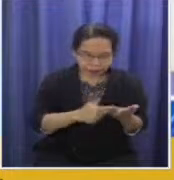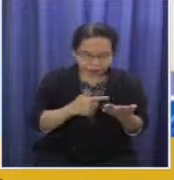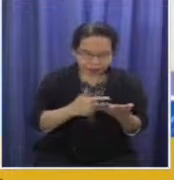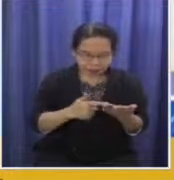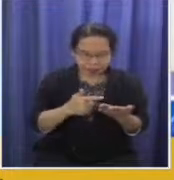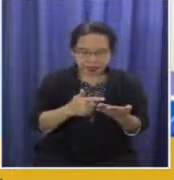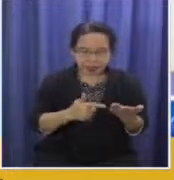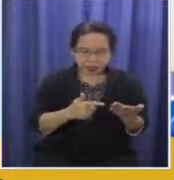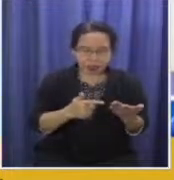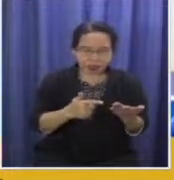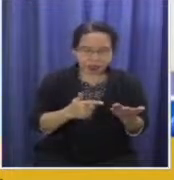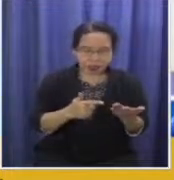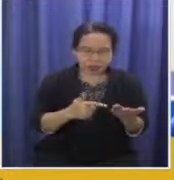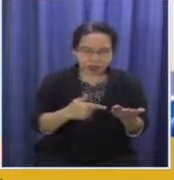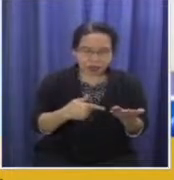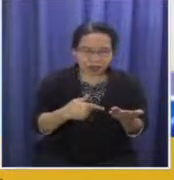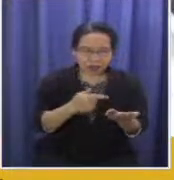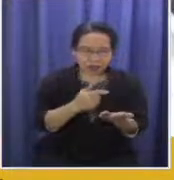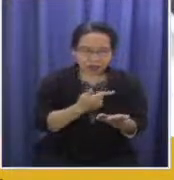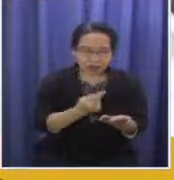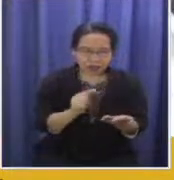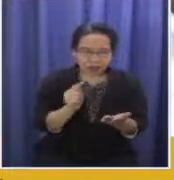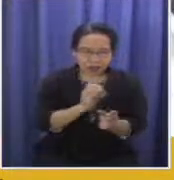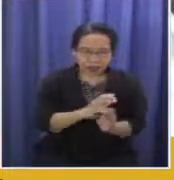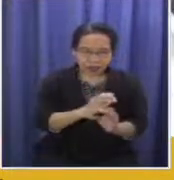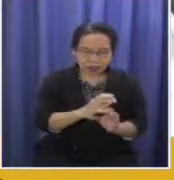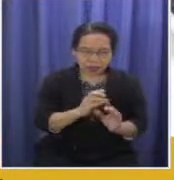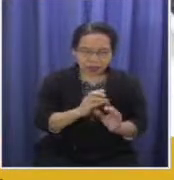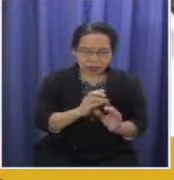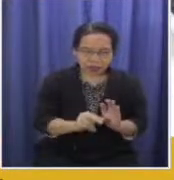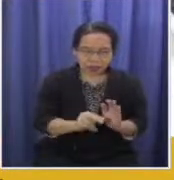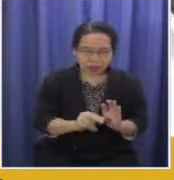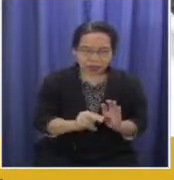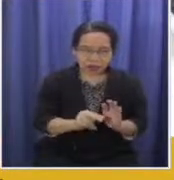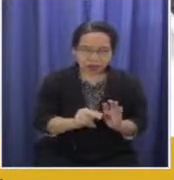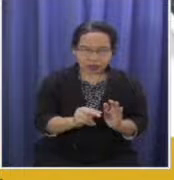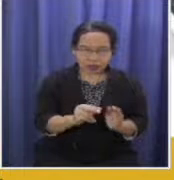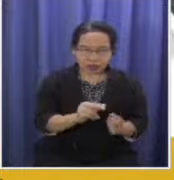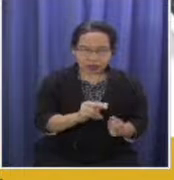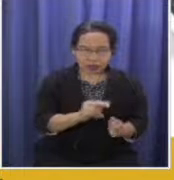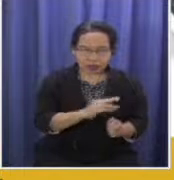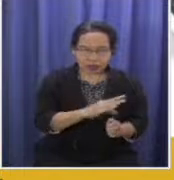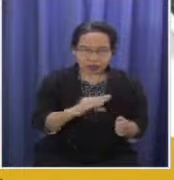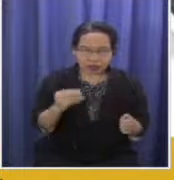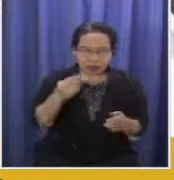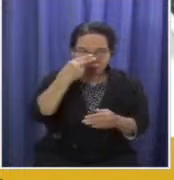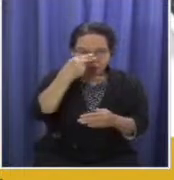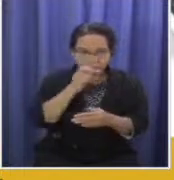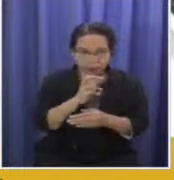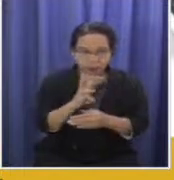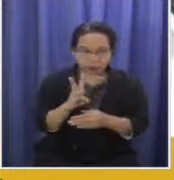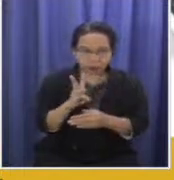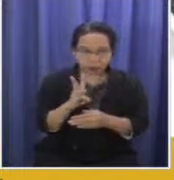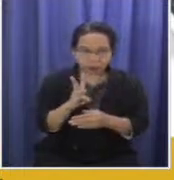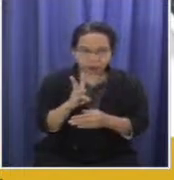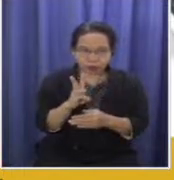investigating the account of creation, I want to put it in the Hebrew